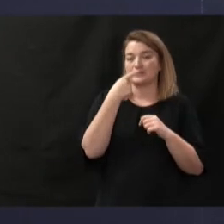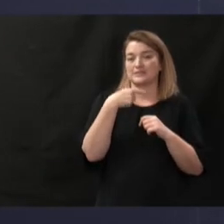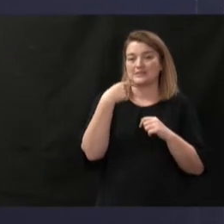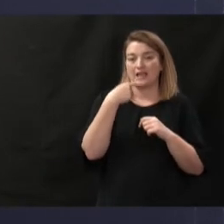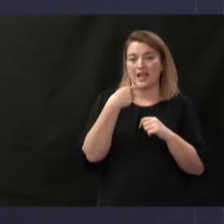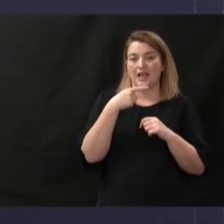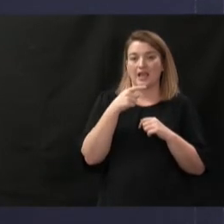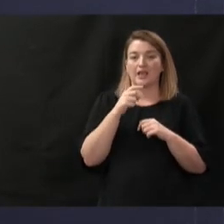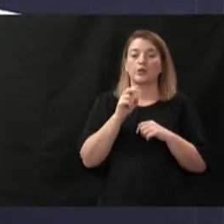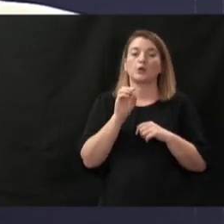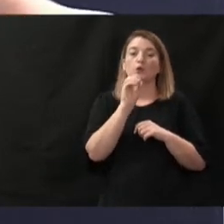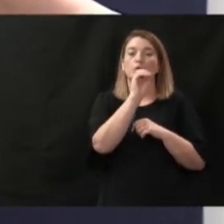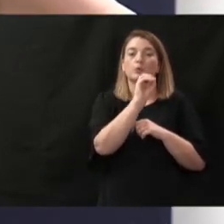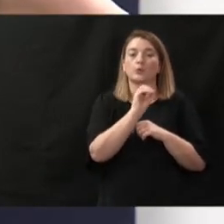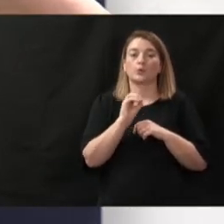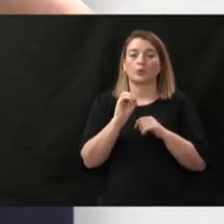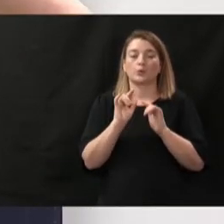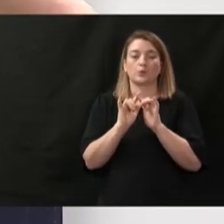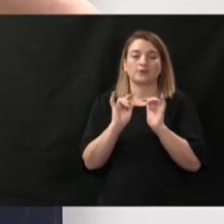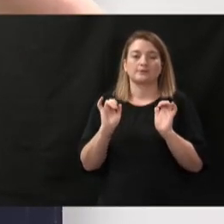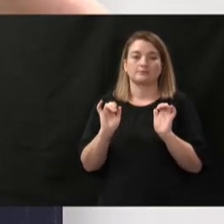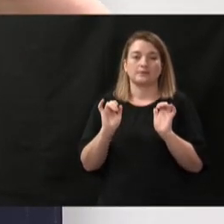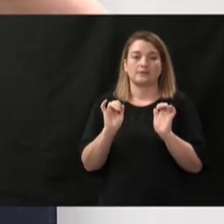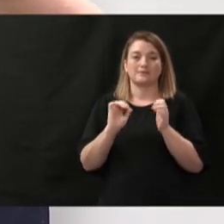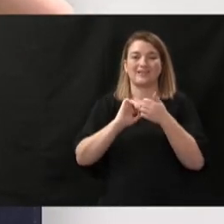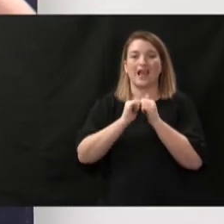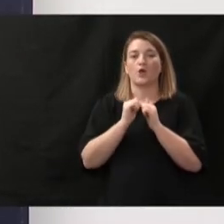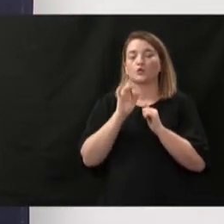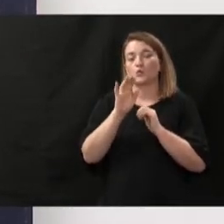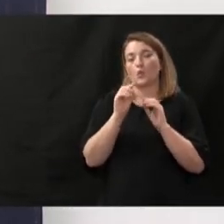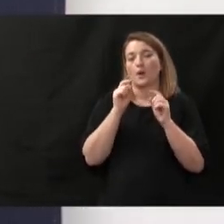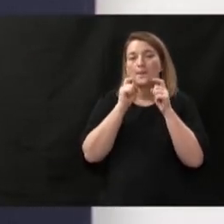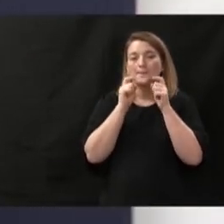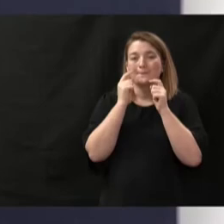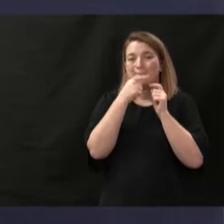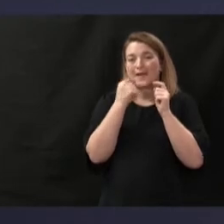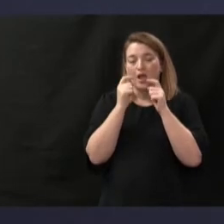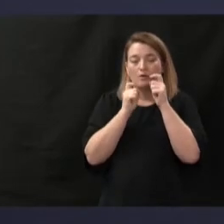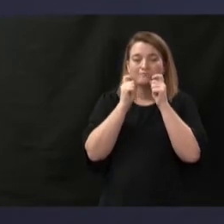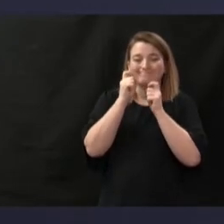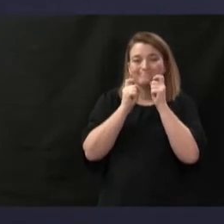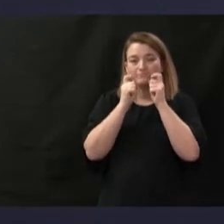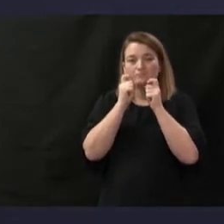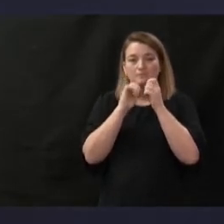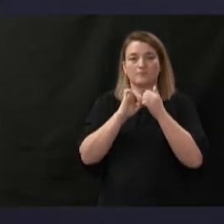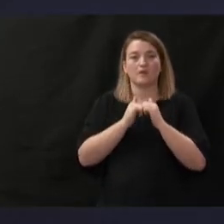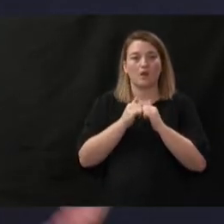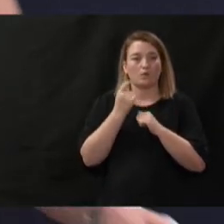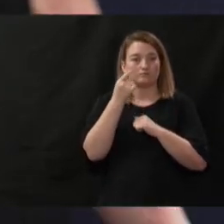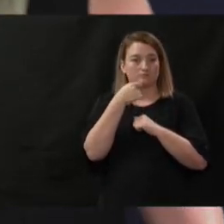it comes out of our mouths. Okay, so if you would turn to page